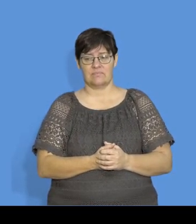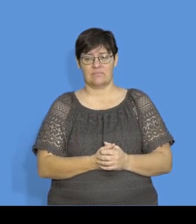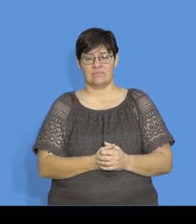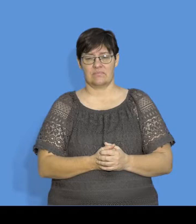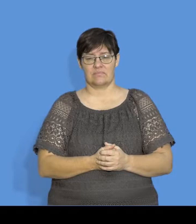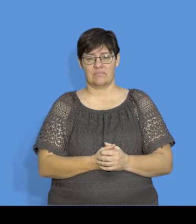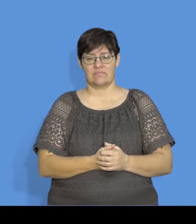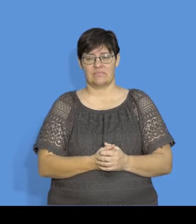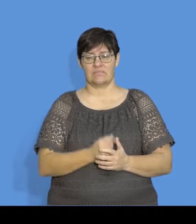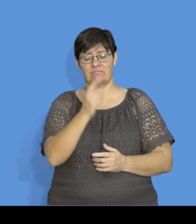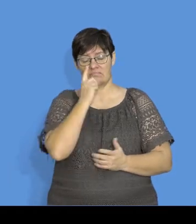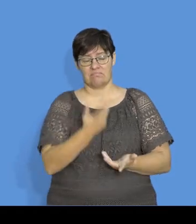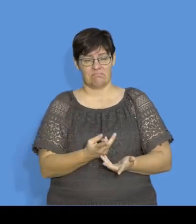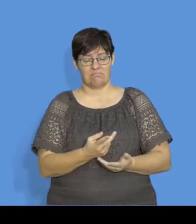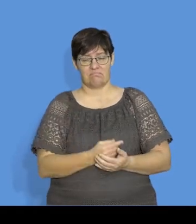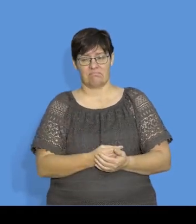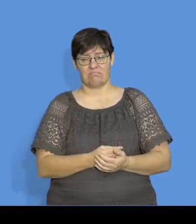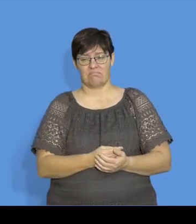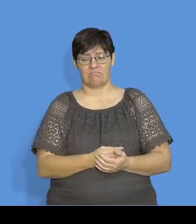So let's look at a weak